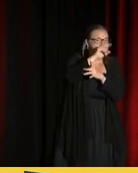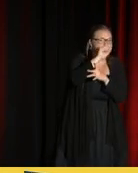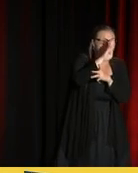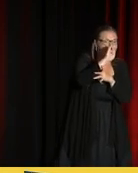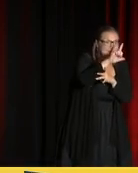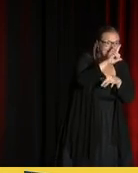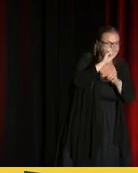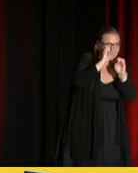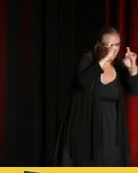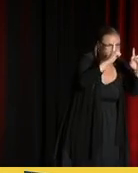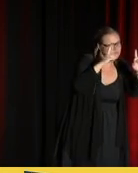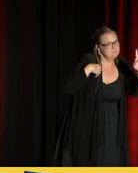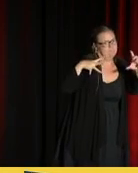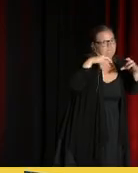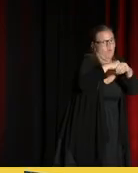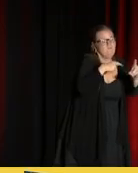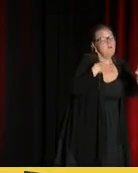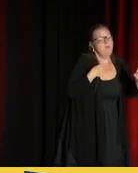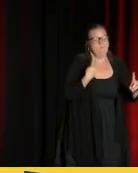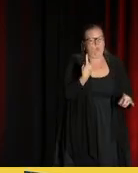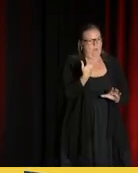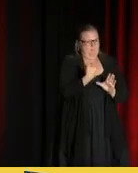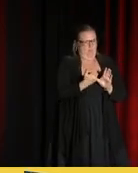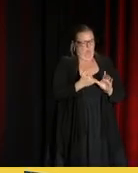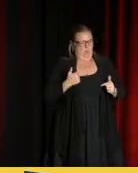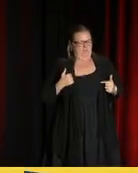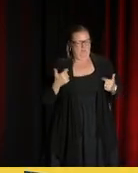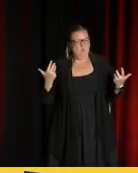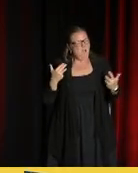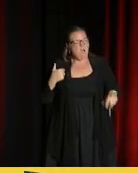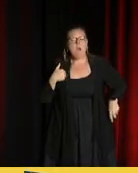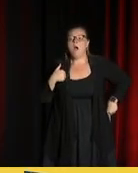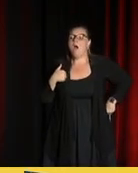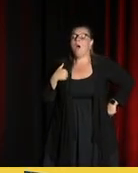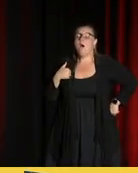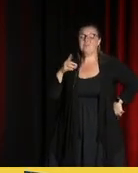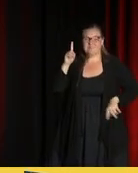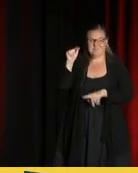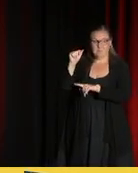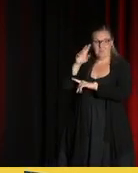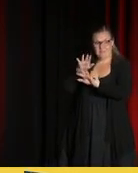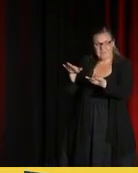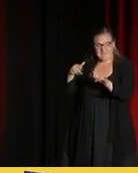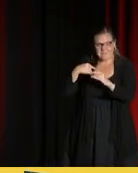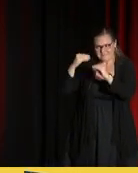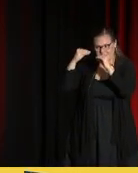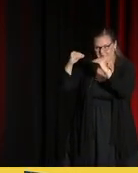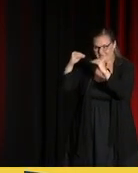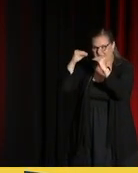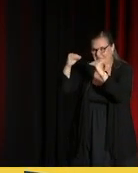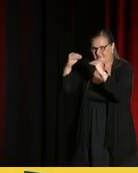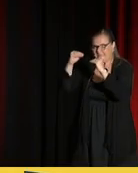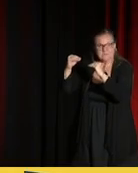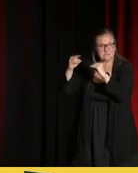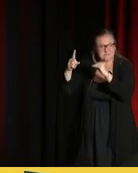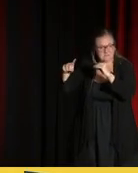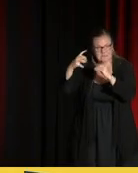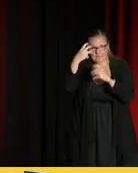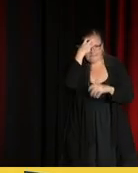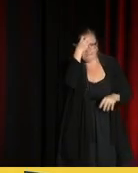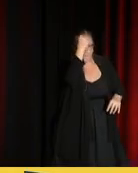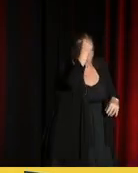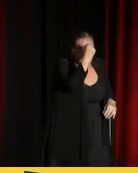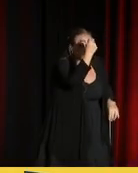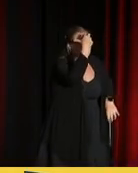this is one of the things that bothers me the most. We teach our kids with disabilities by rote. They memorize